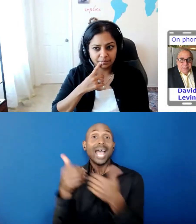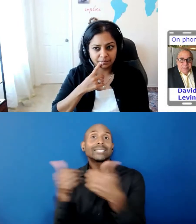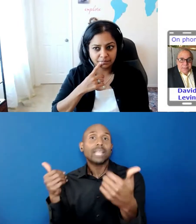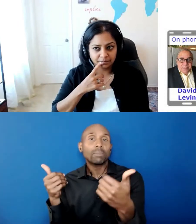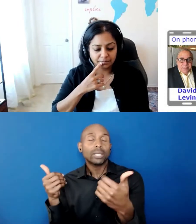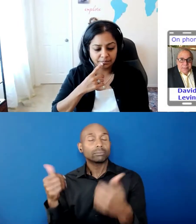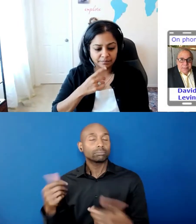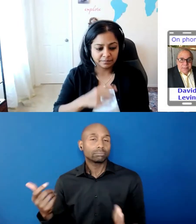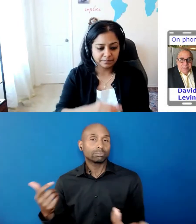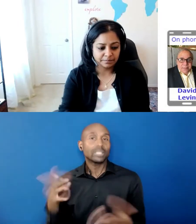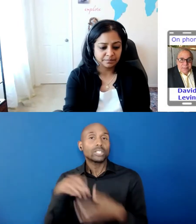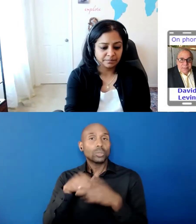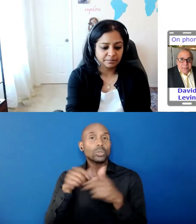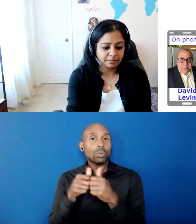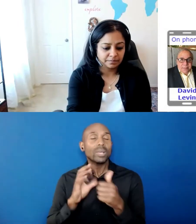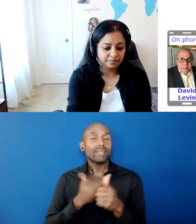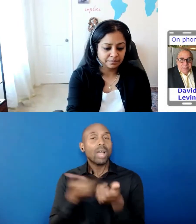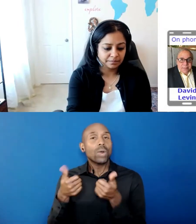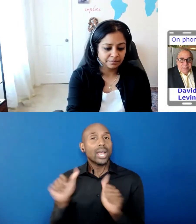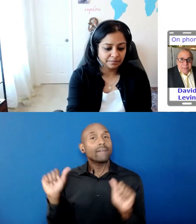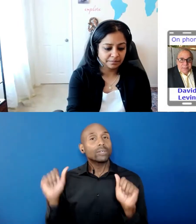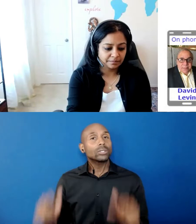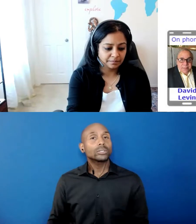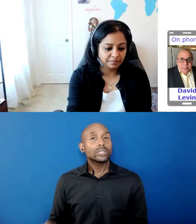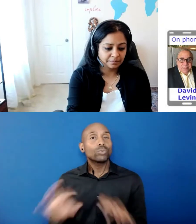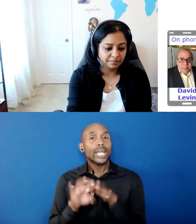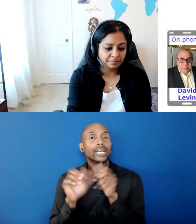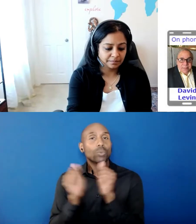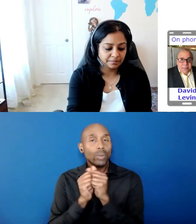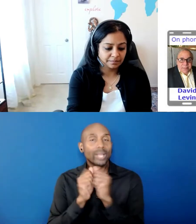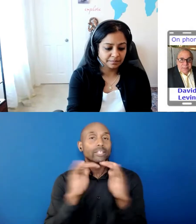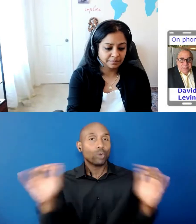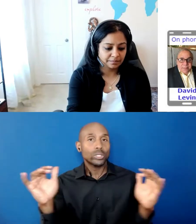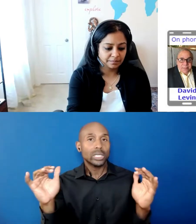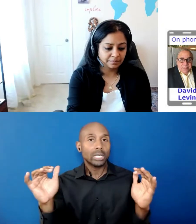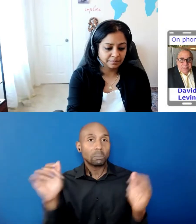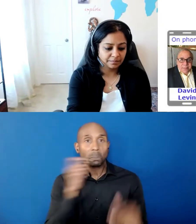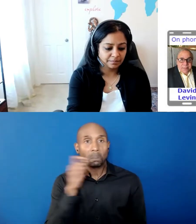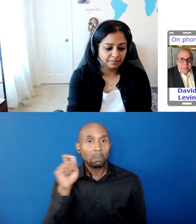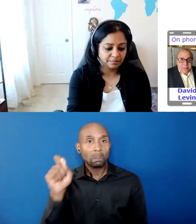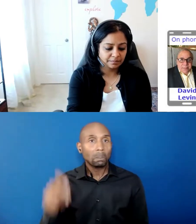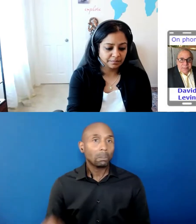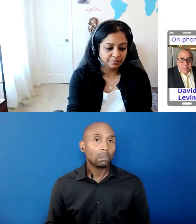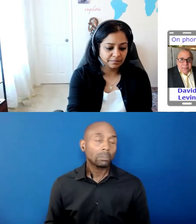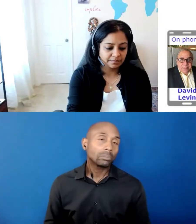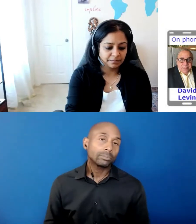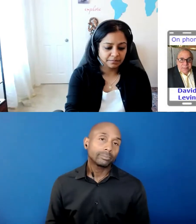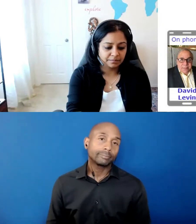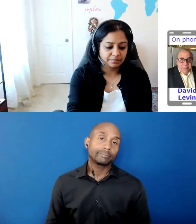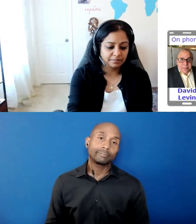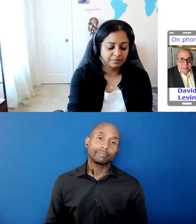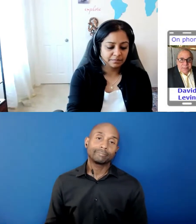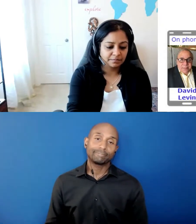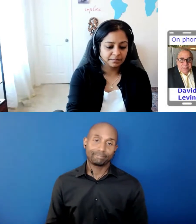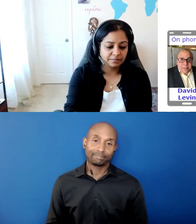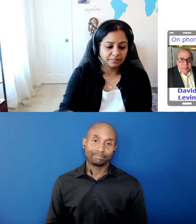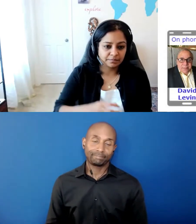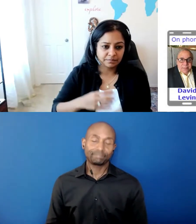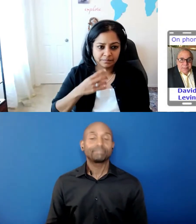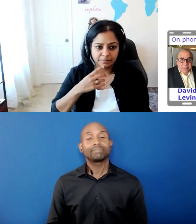And if you heard that, I think, very clearly in our